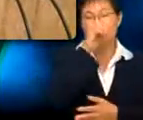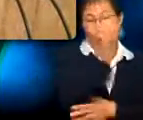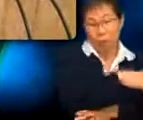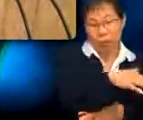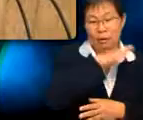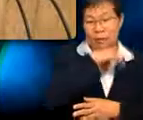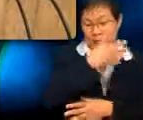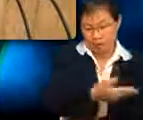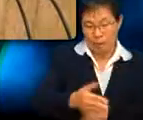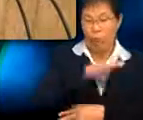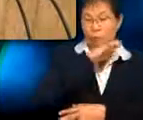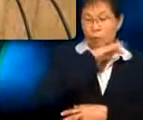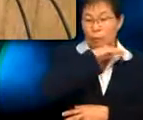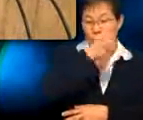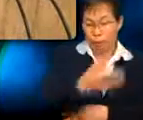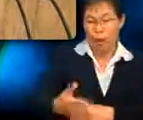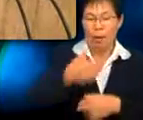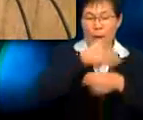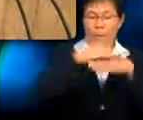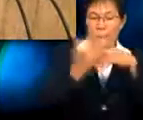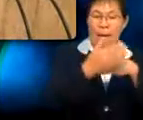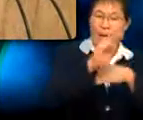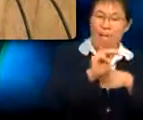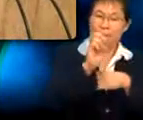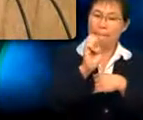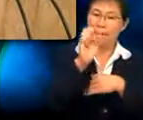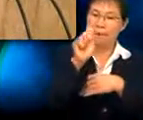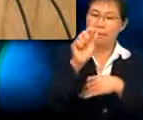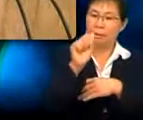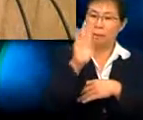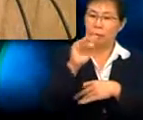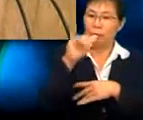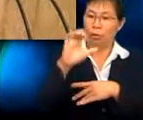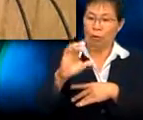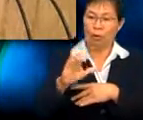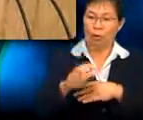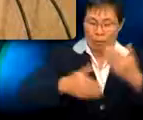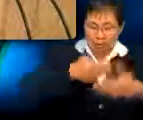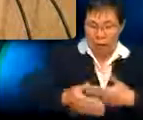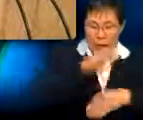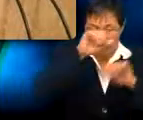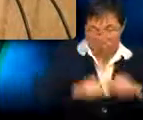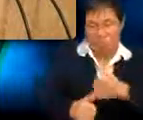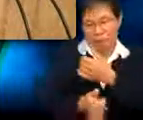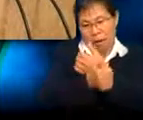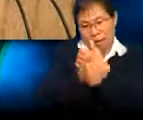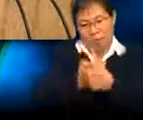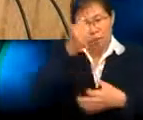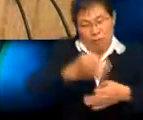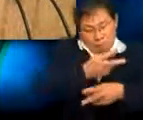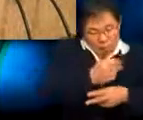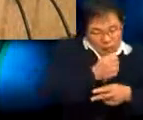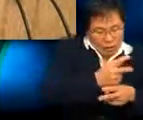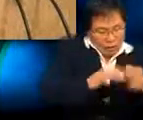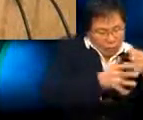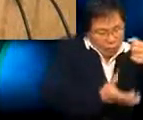These waste products are produced by metabolic processes and can be harmful if allowed to